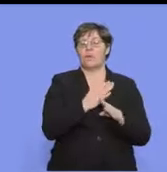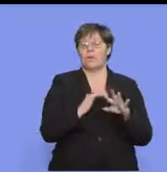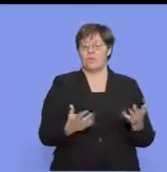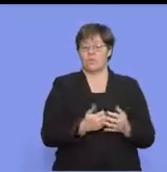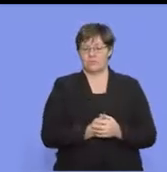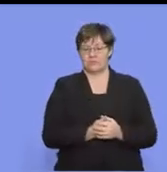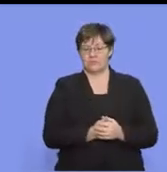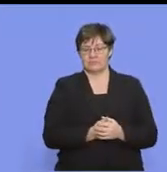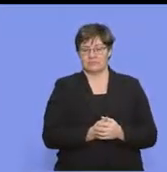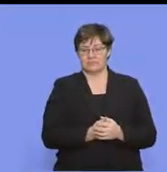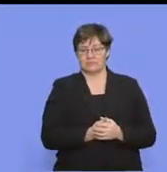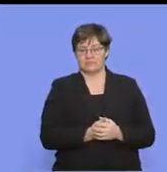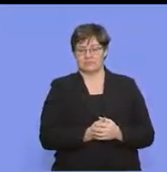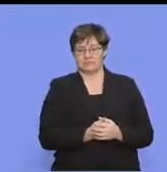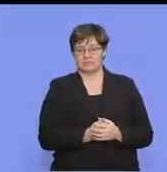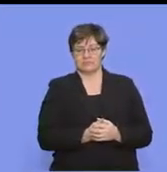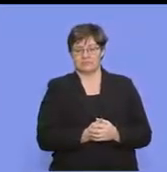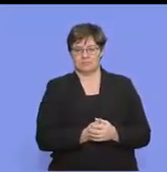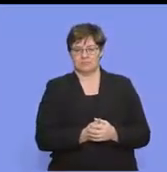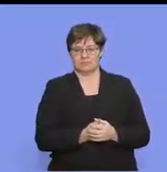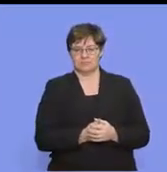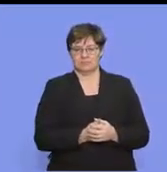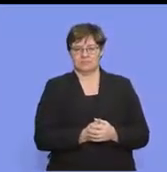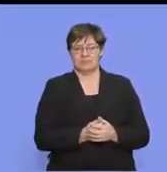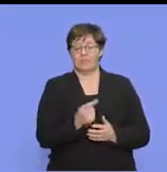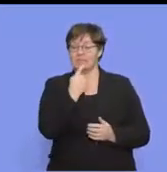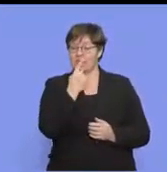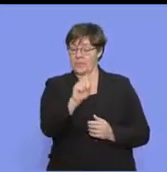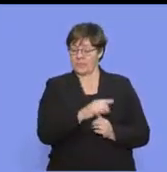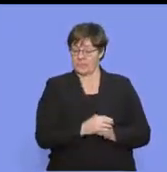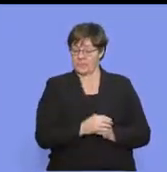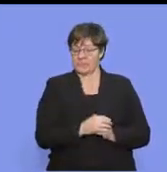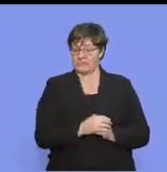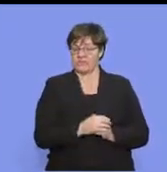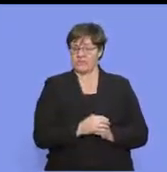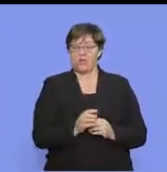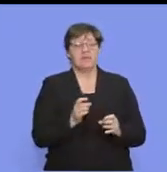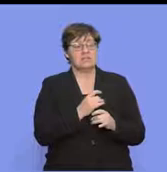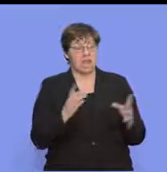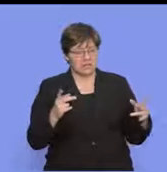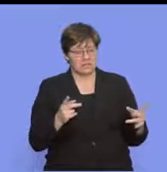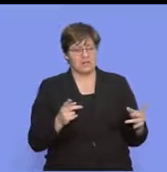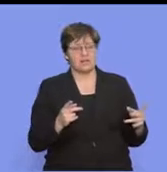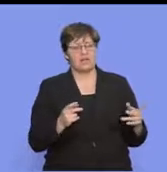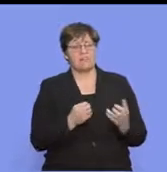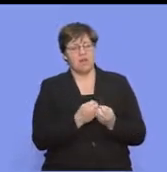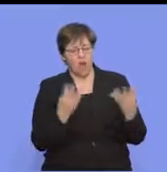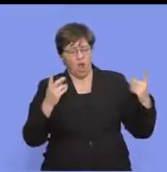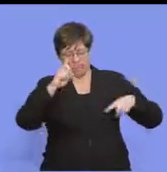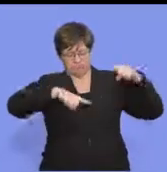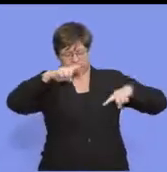work? Okay, let's look specifically. So we said initially there is a great deal